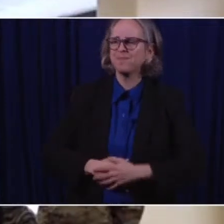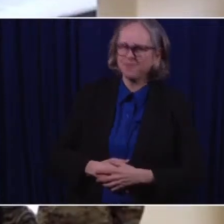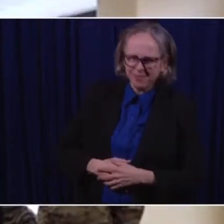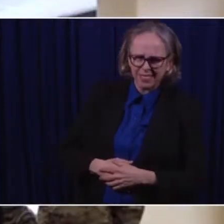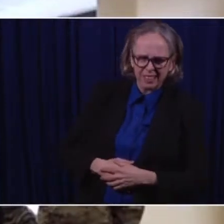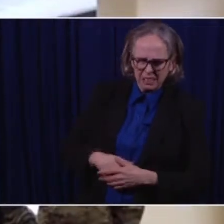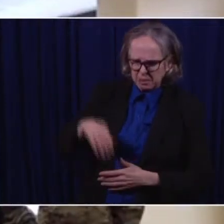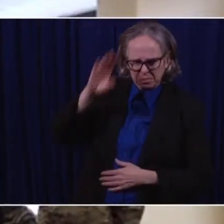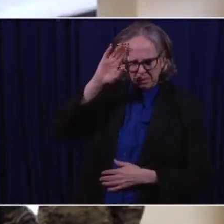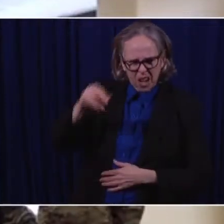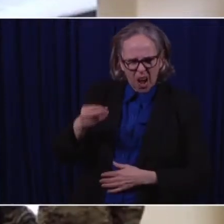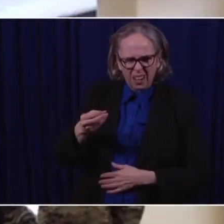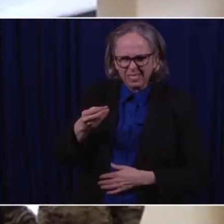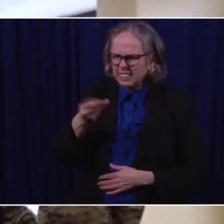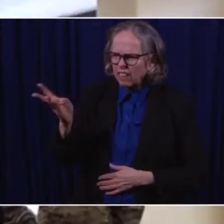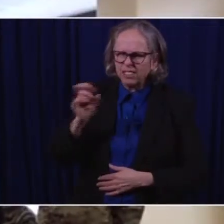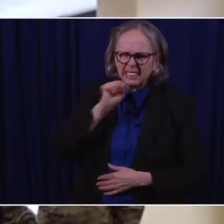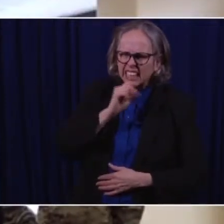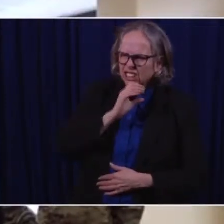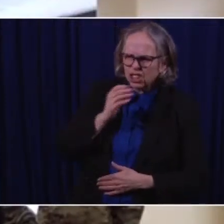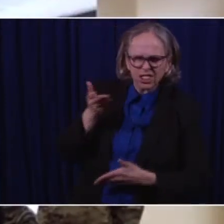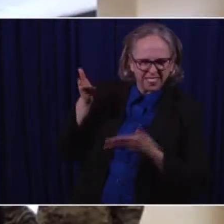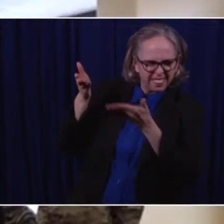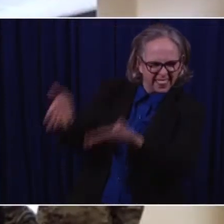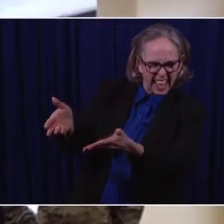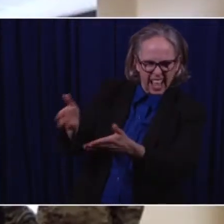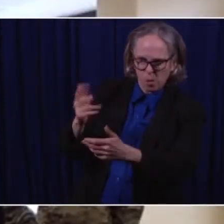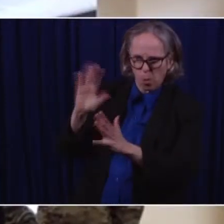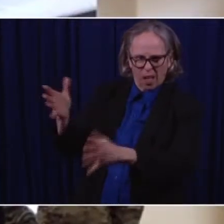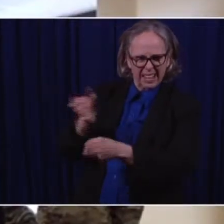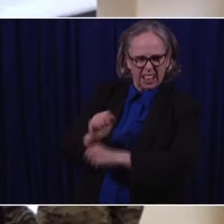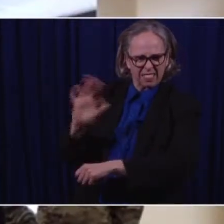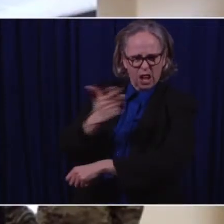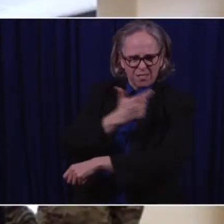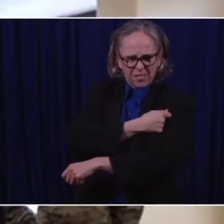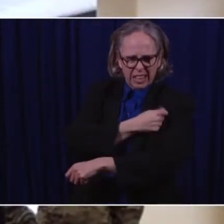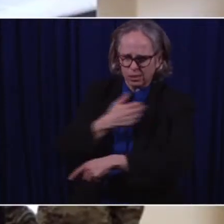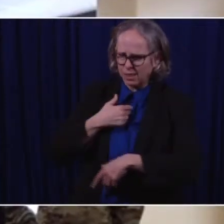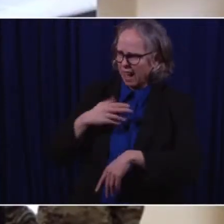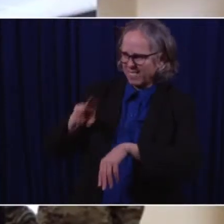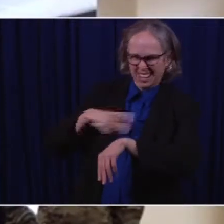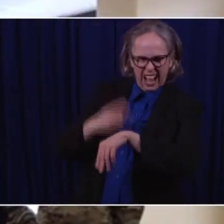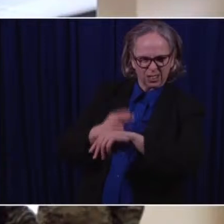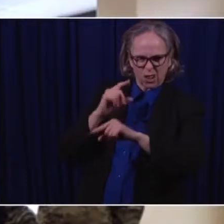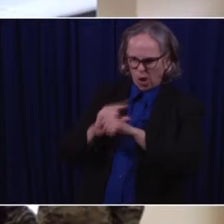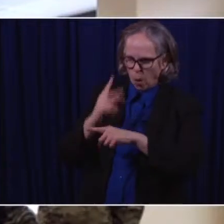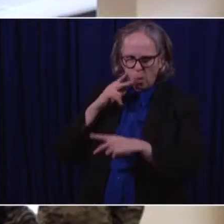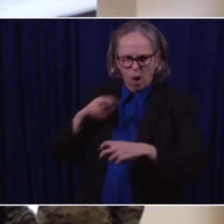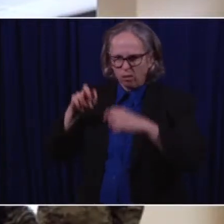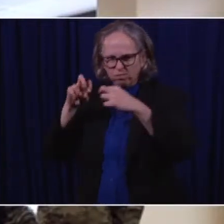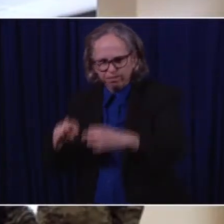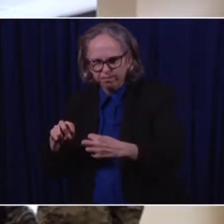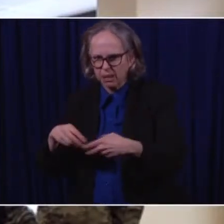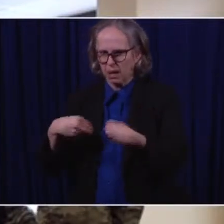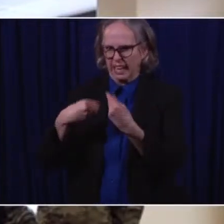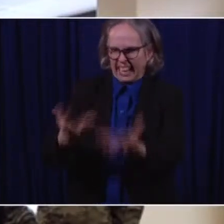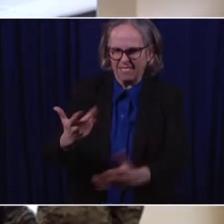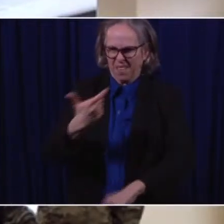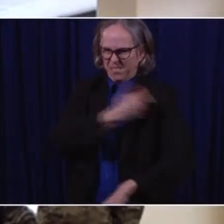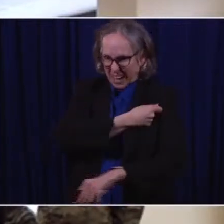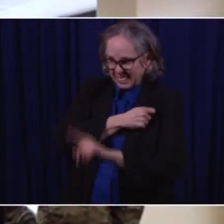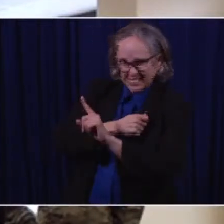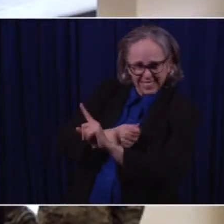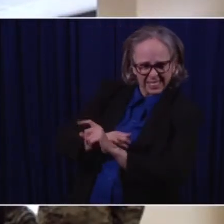seniors who are going to be vaccinated, and we have the Ohio National Guard who's going to be doing that. Maybe we'll start with